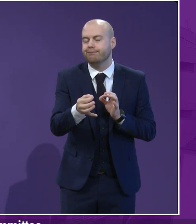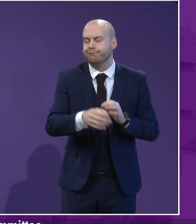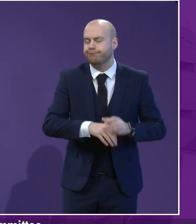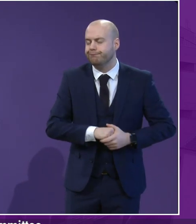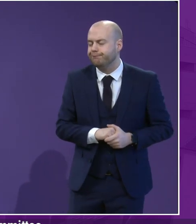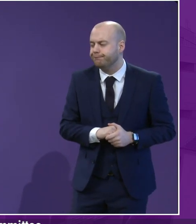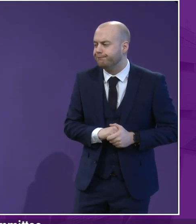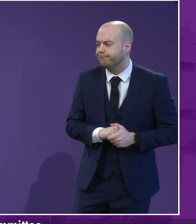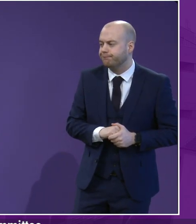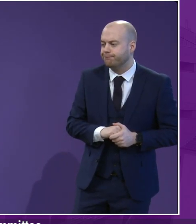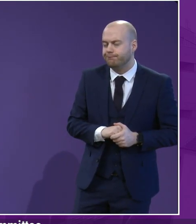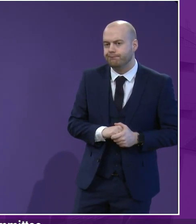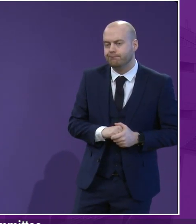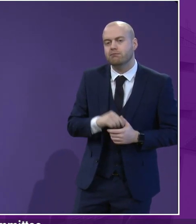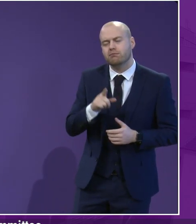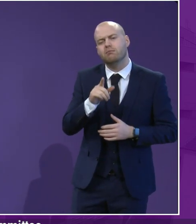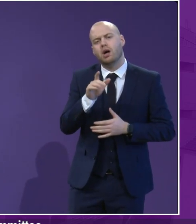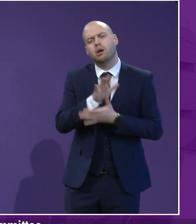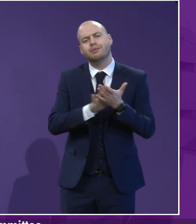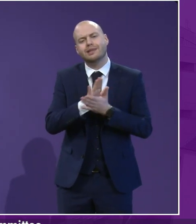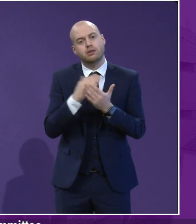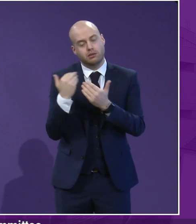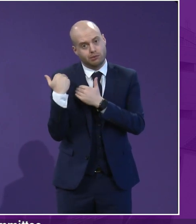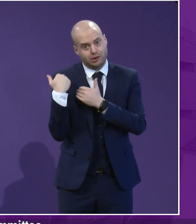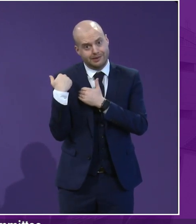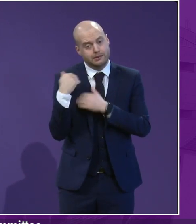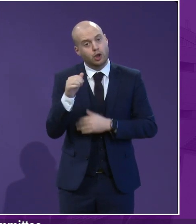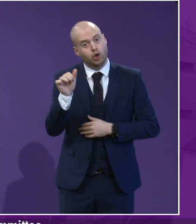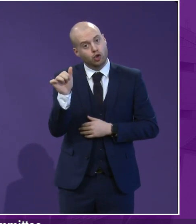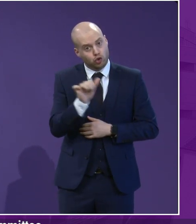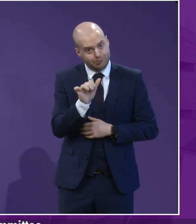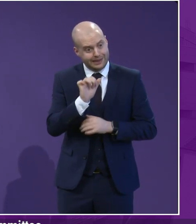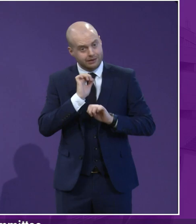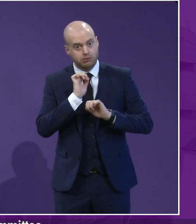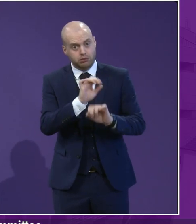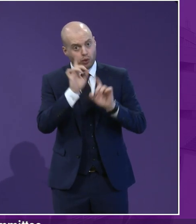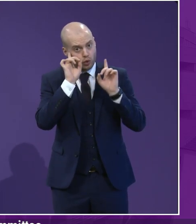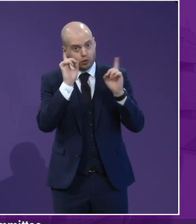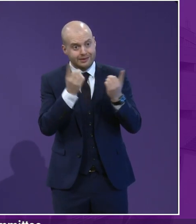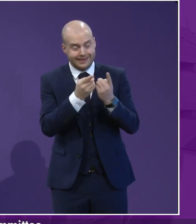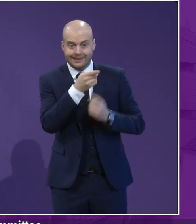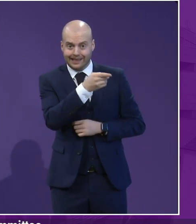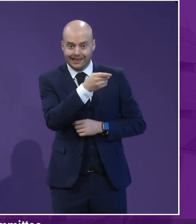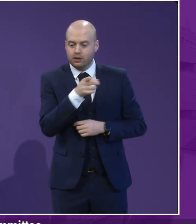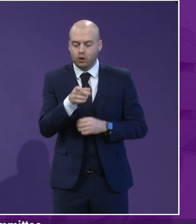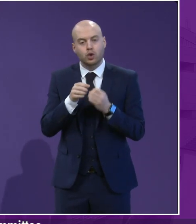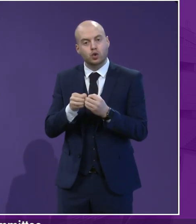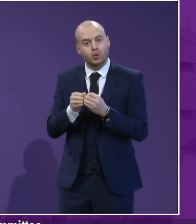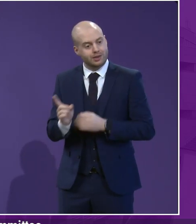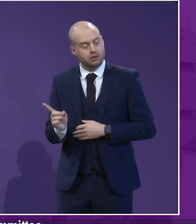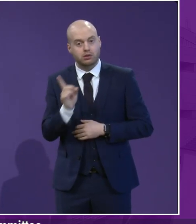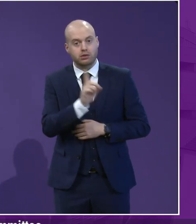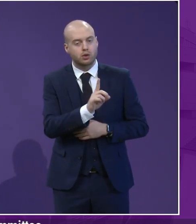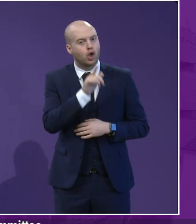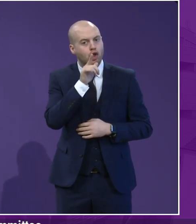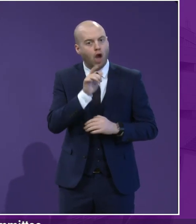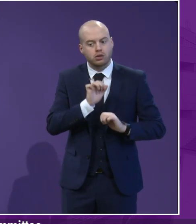and to ask for more help when it's not working. Certainly that's the experience that's reflected from the students that call the